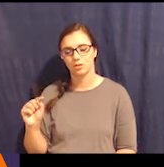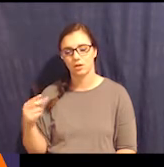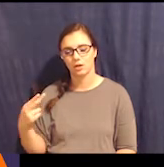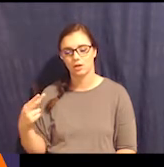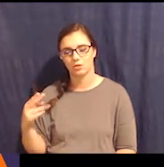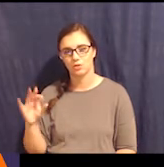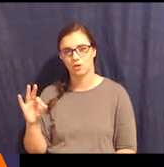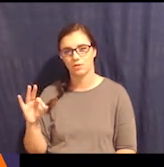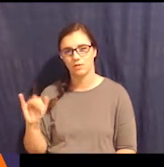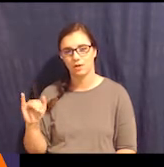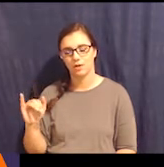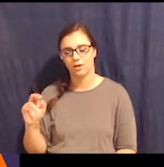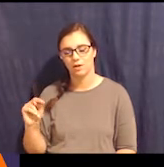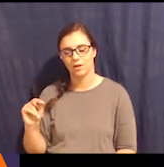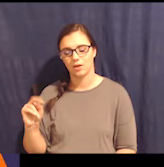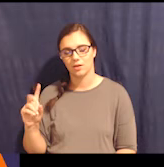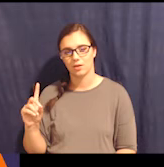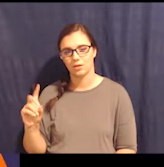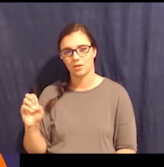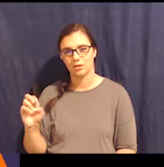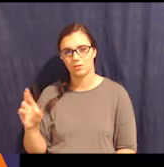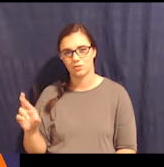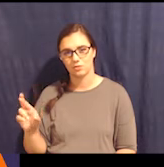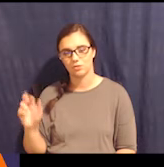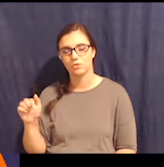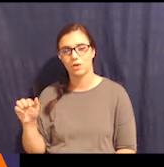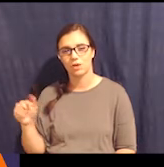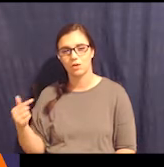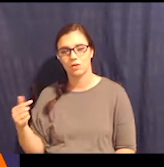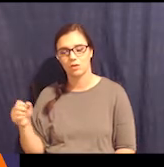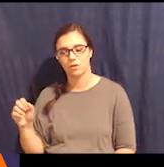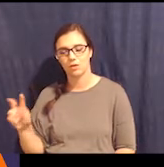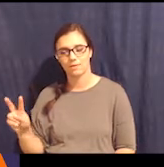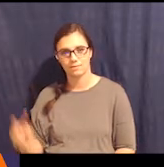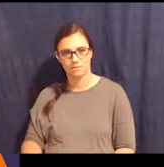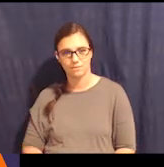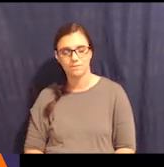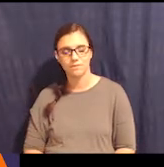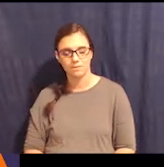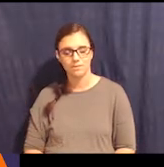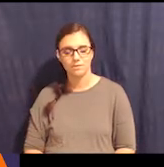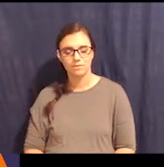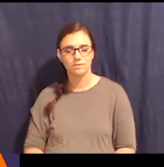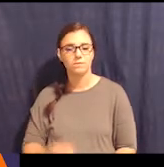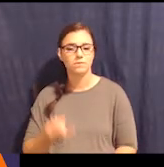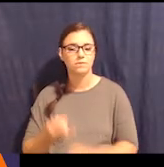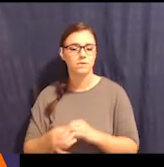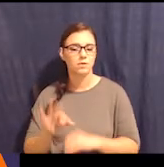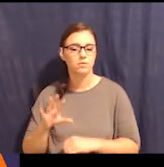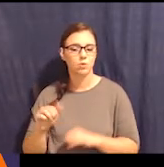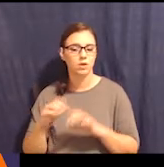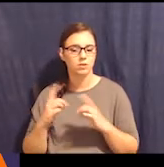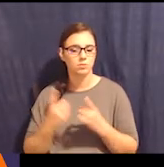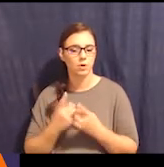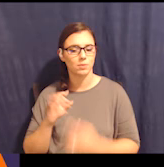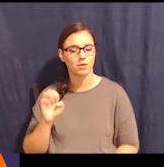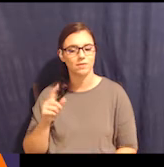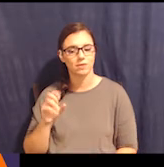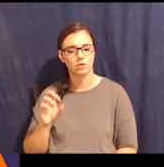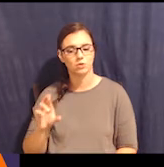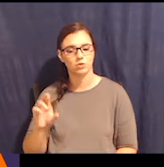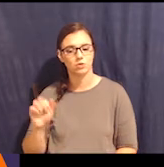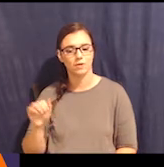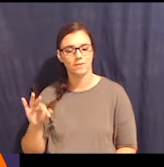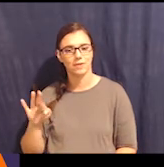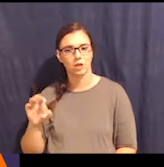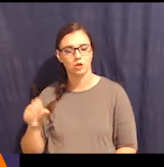www.floridahealthfinder.gov. Finally, the Florida Department of Elder Affairs can assist in locating resources designed specially